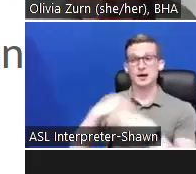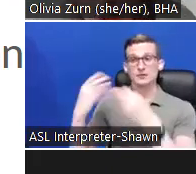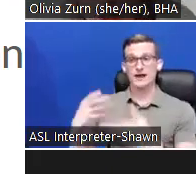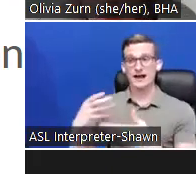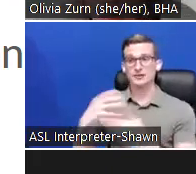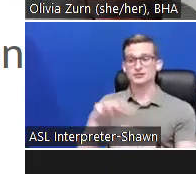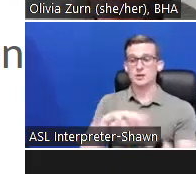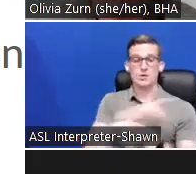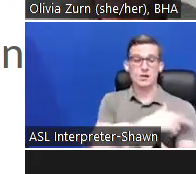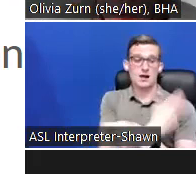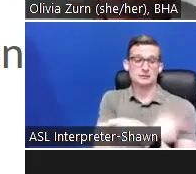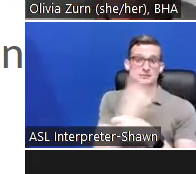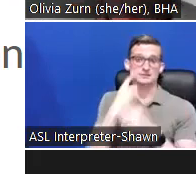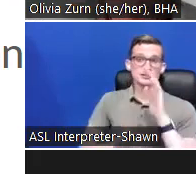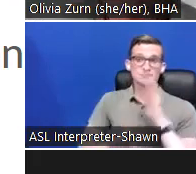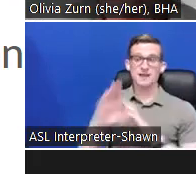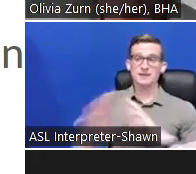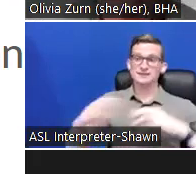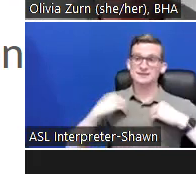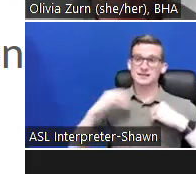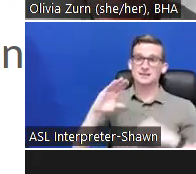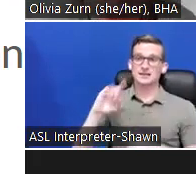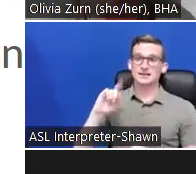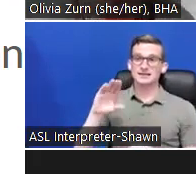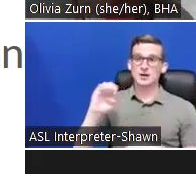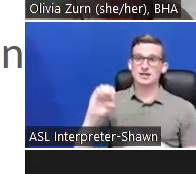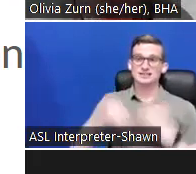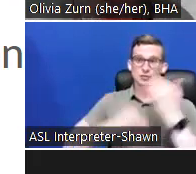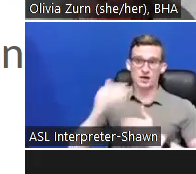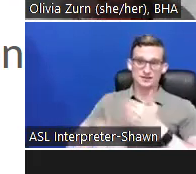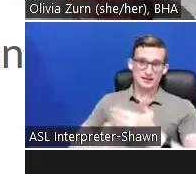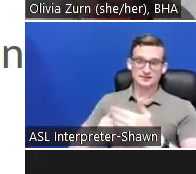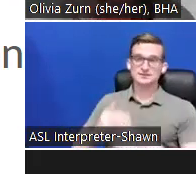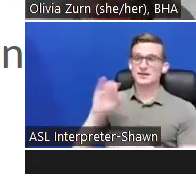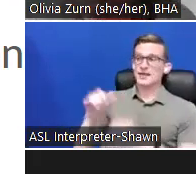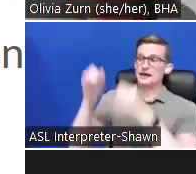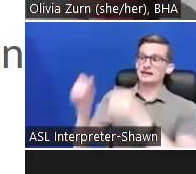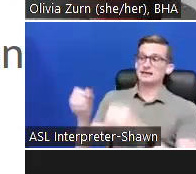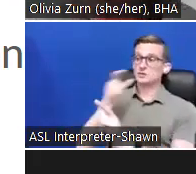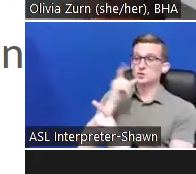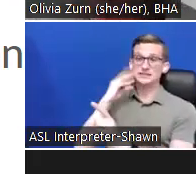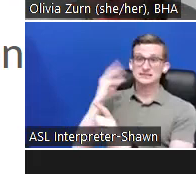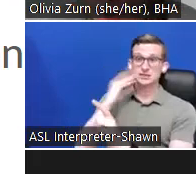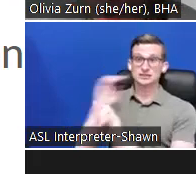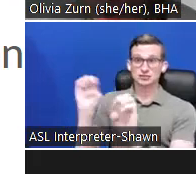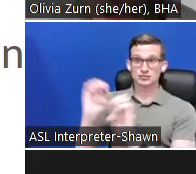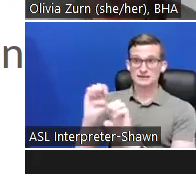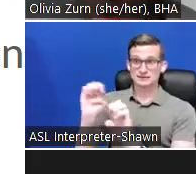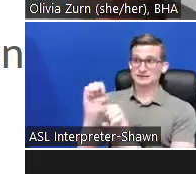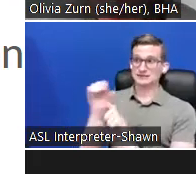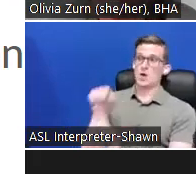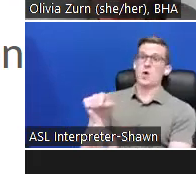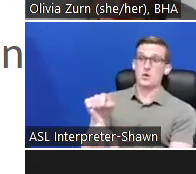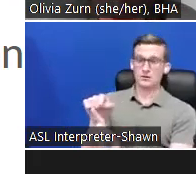develop accepted clearance practices to divert the individual in crisis from emergency departments for the purpose of verifying